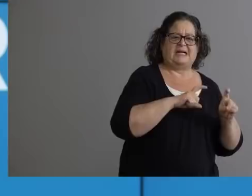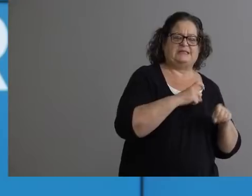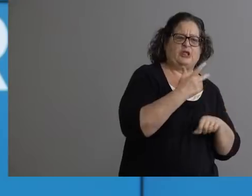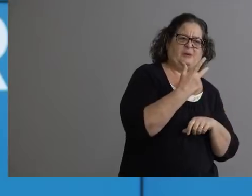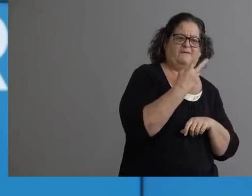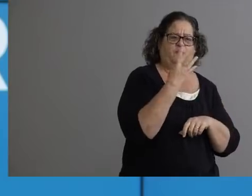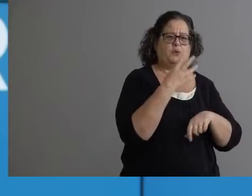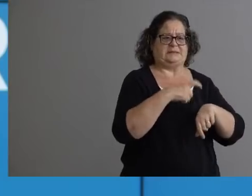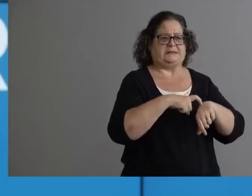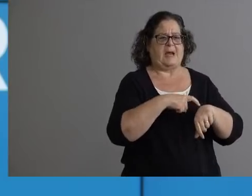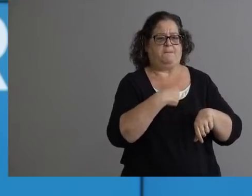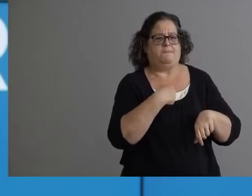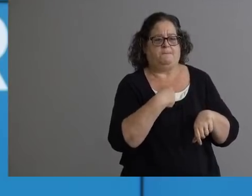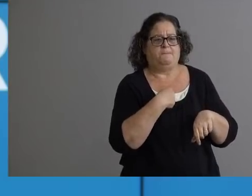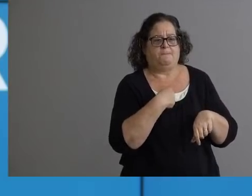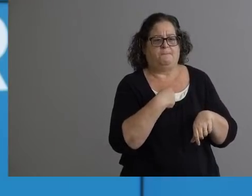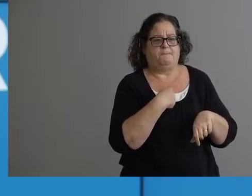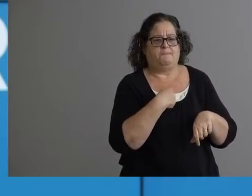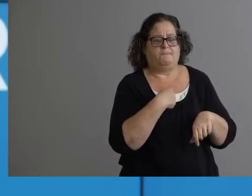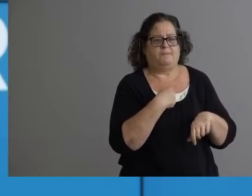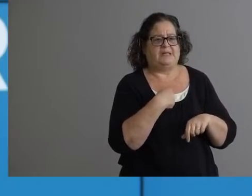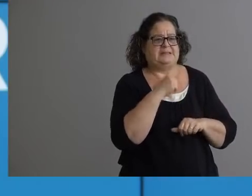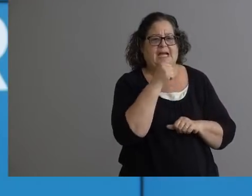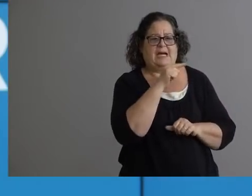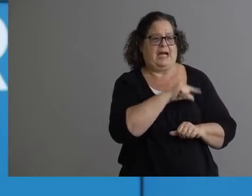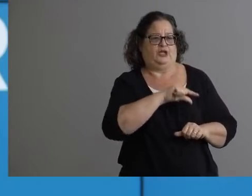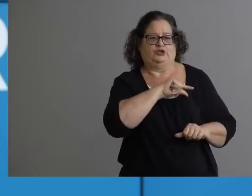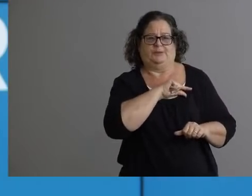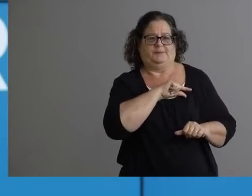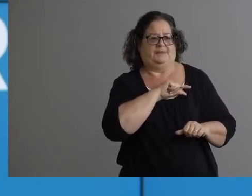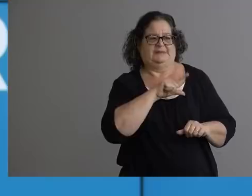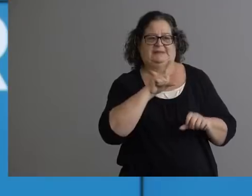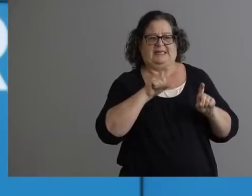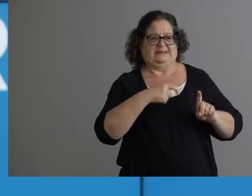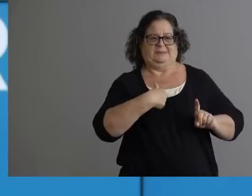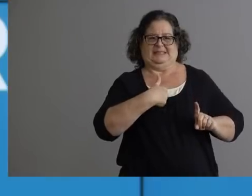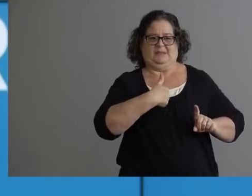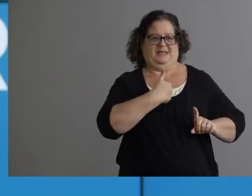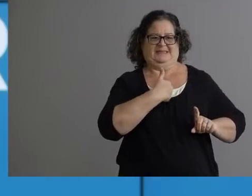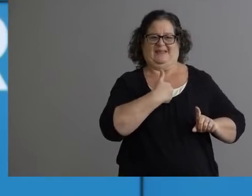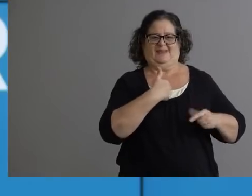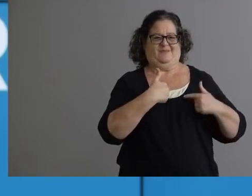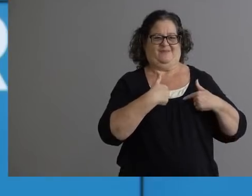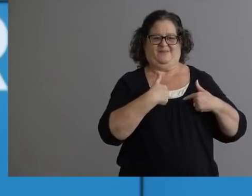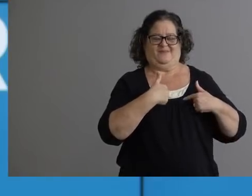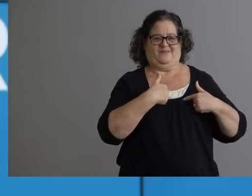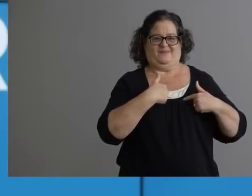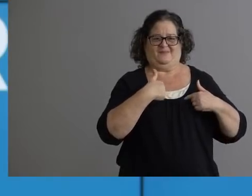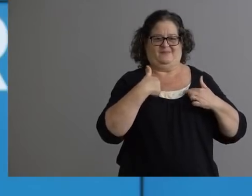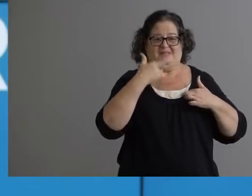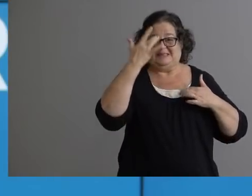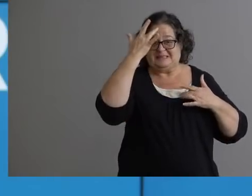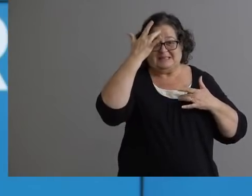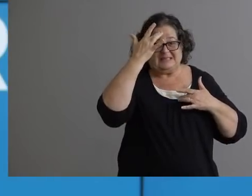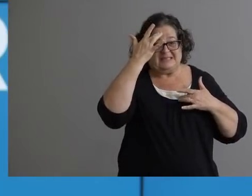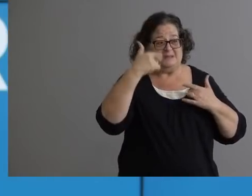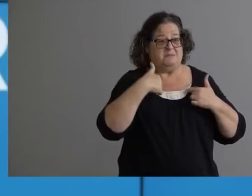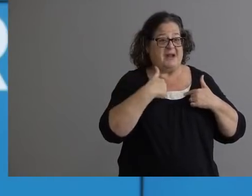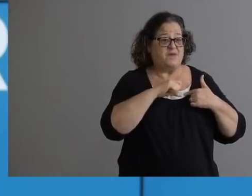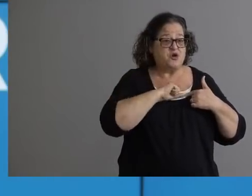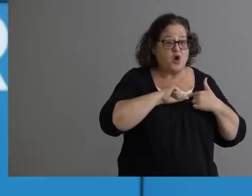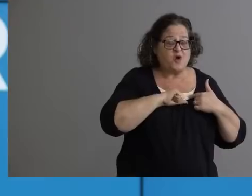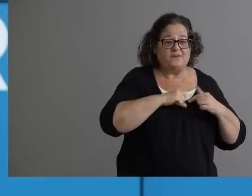be eligible for a test because I'm not sick, I'm not symptomatic, and to